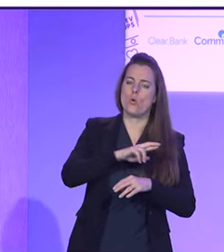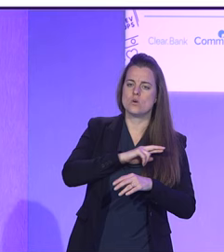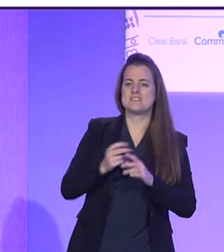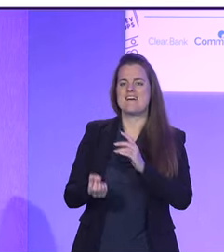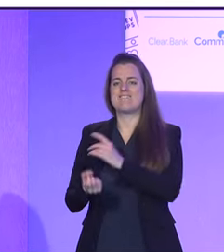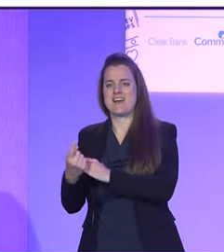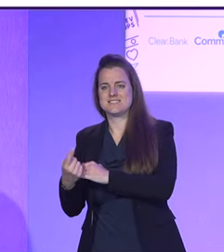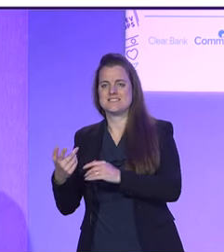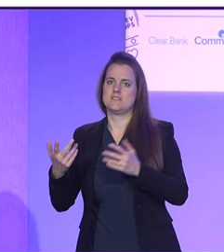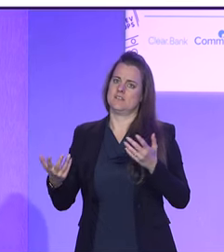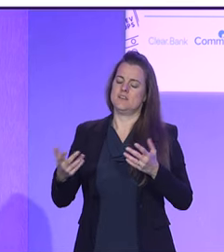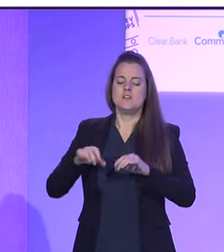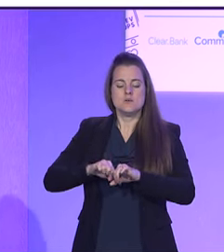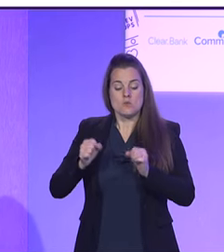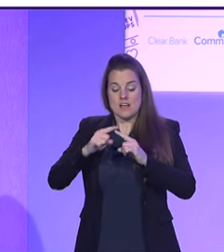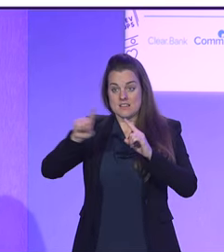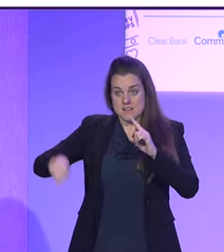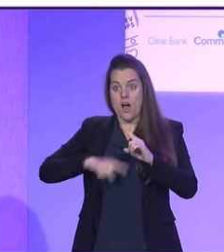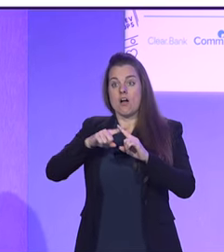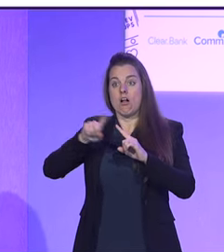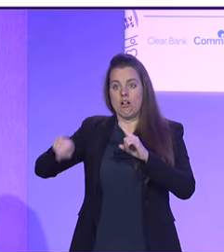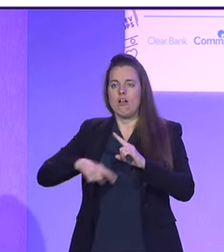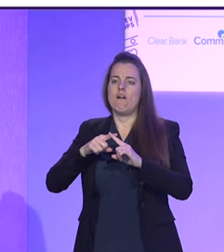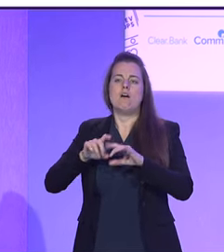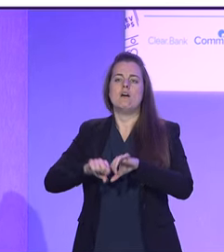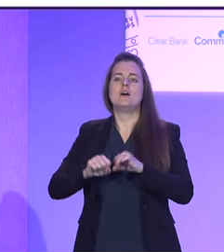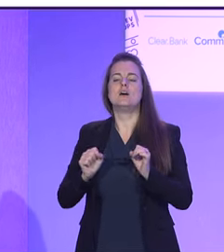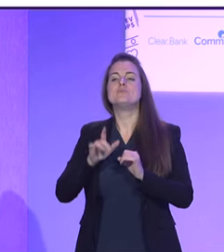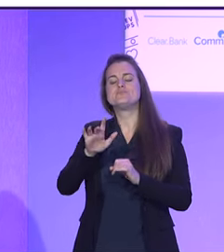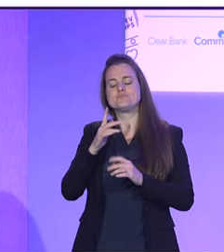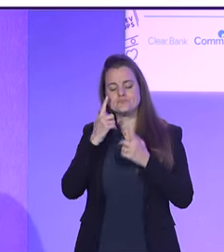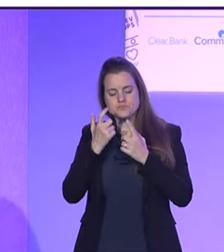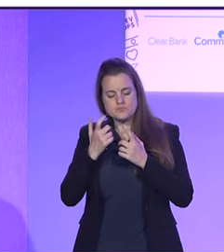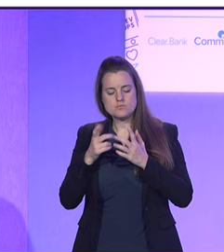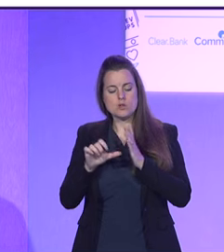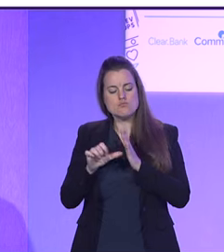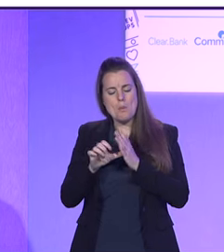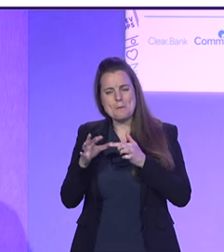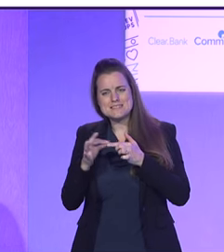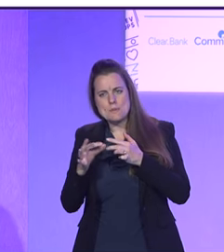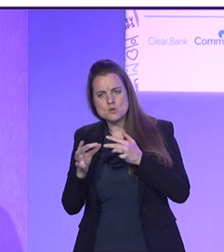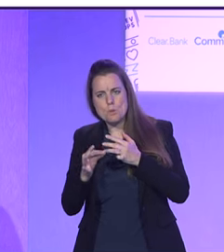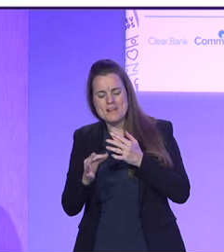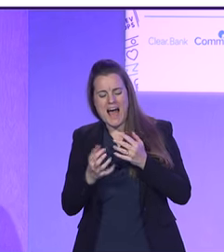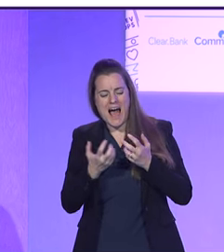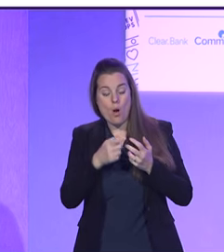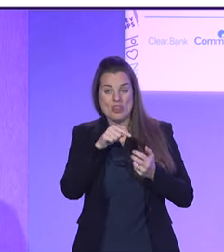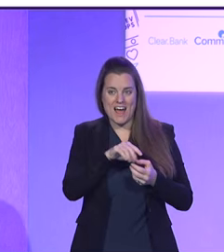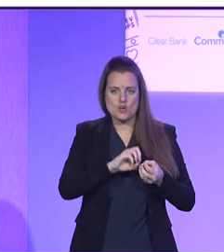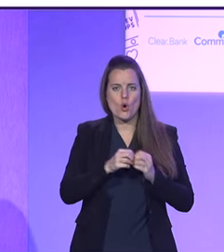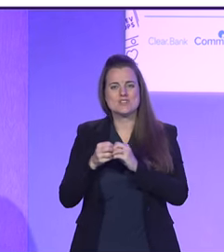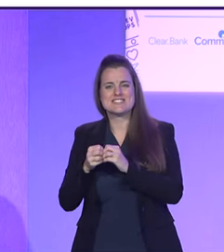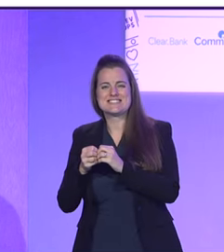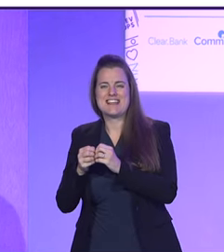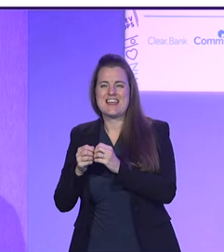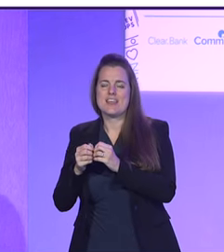cycle. So really look at how the problem symptom causes the solutions that only work in the short